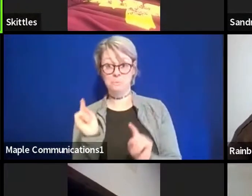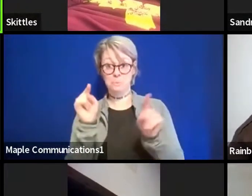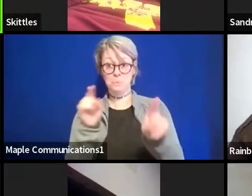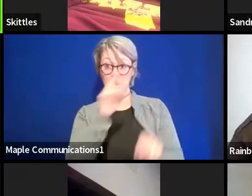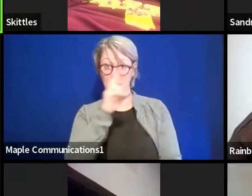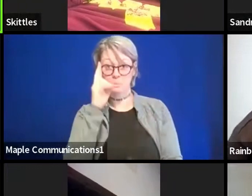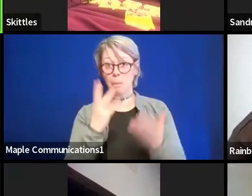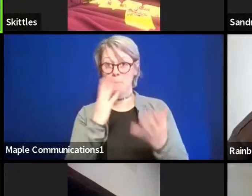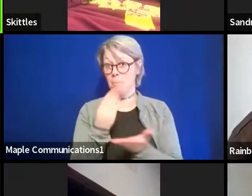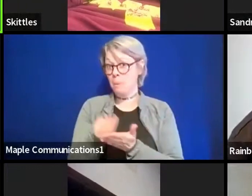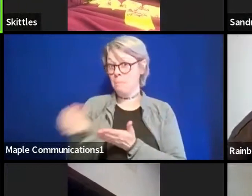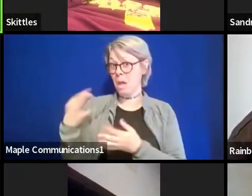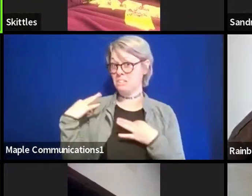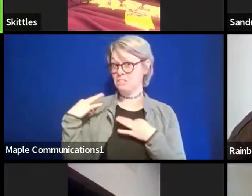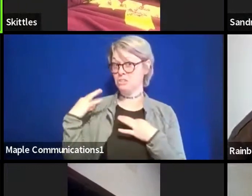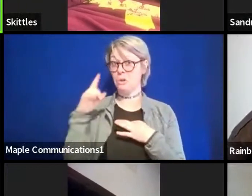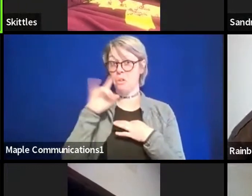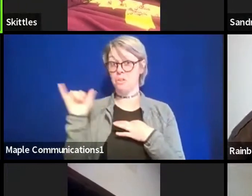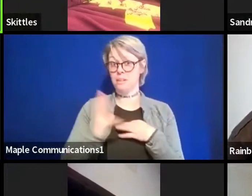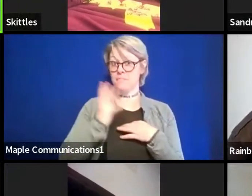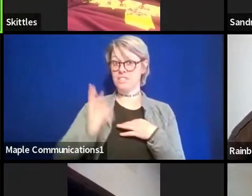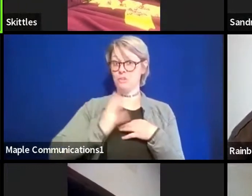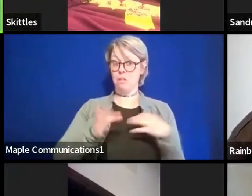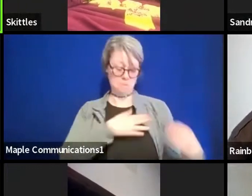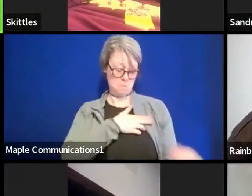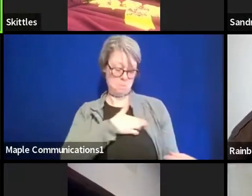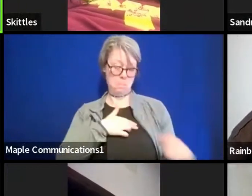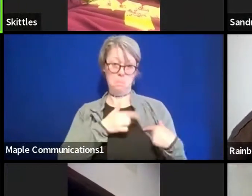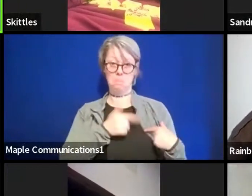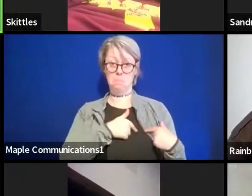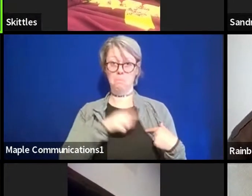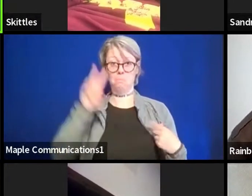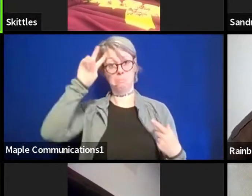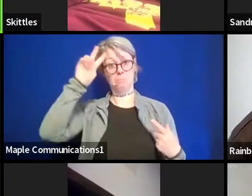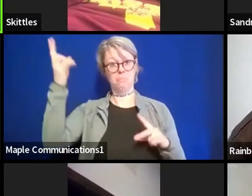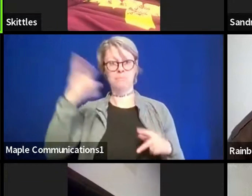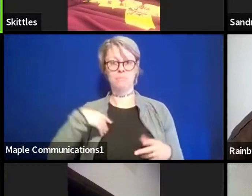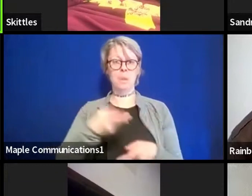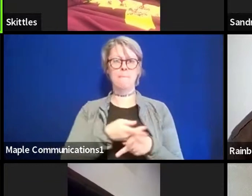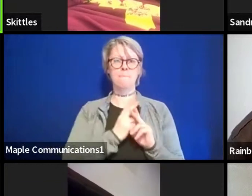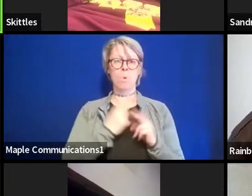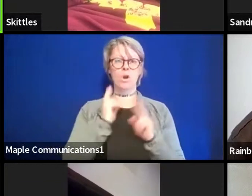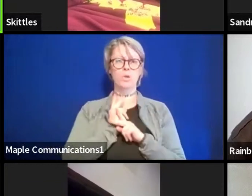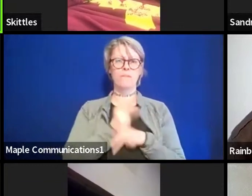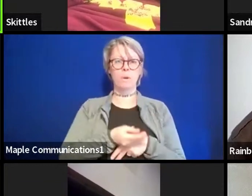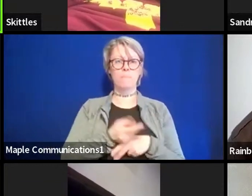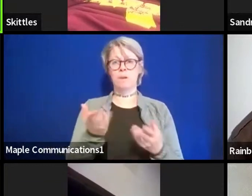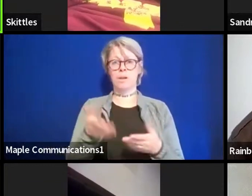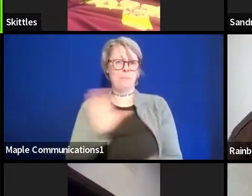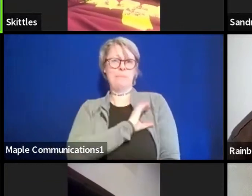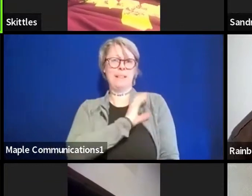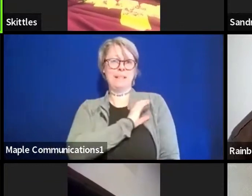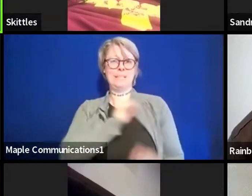that they're gonna look more official. Wear a uniform when you go. Wear a police uniform. I don't